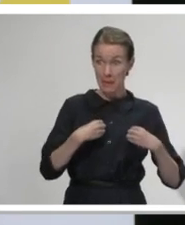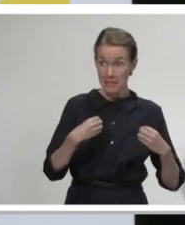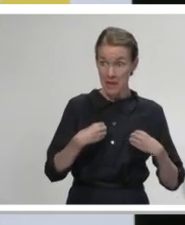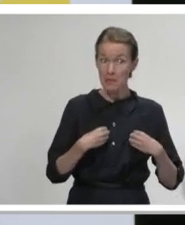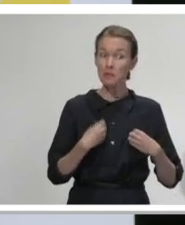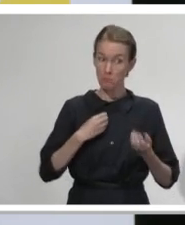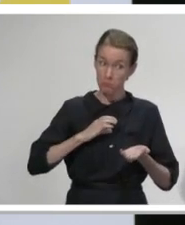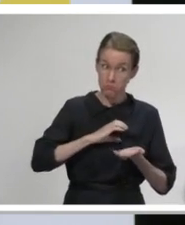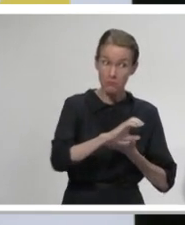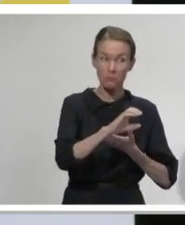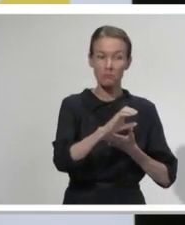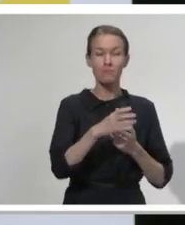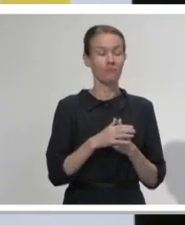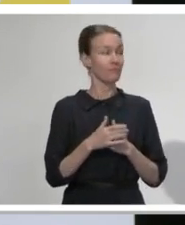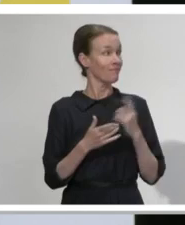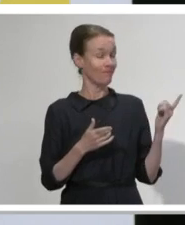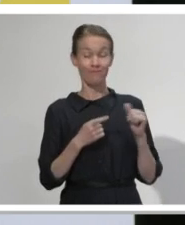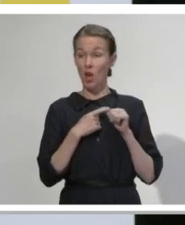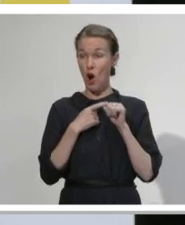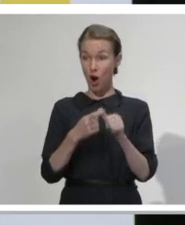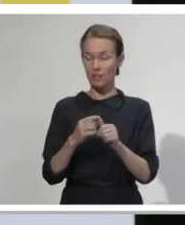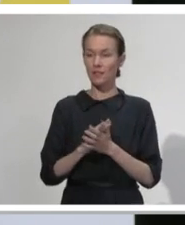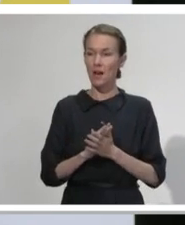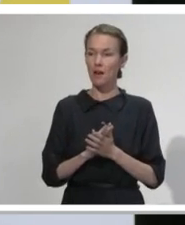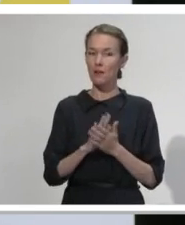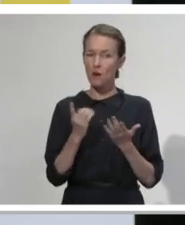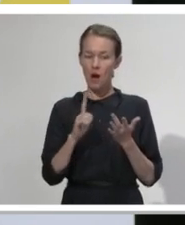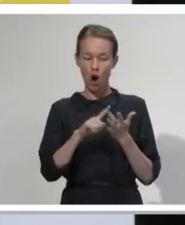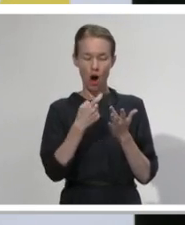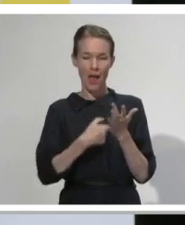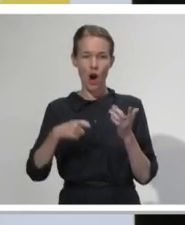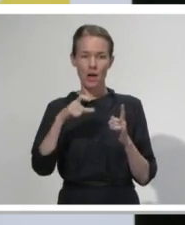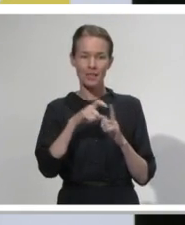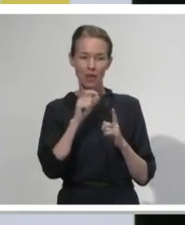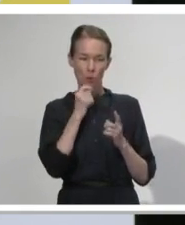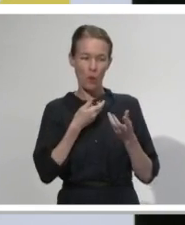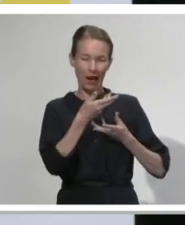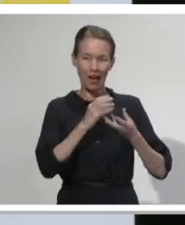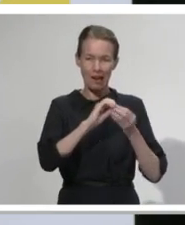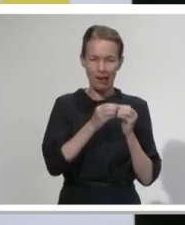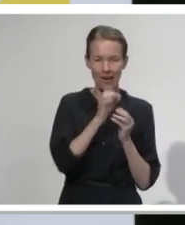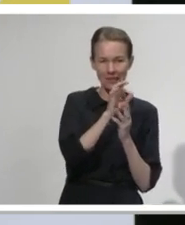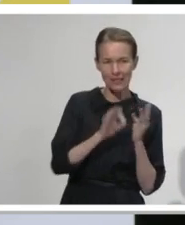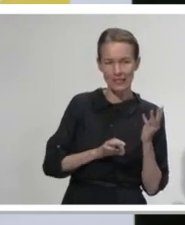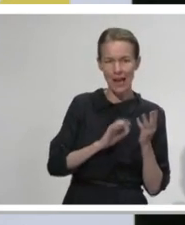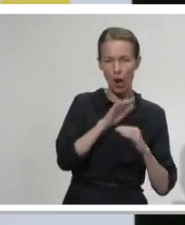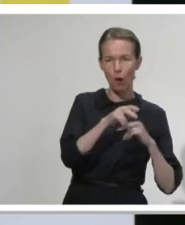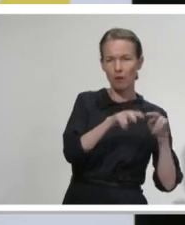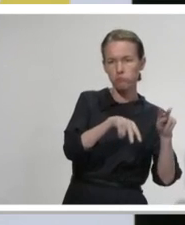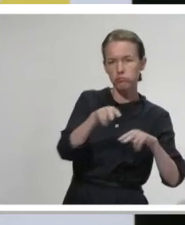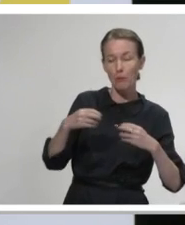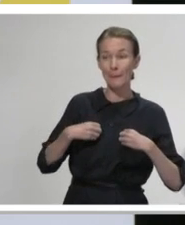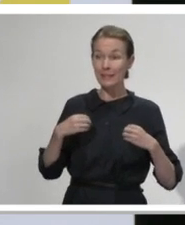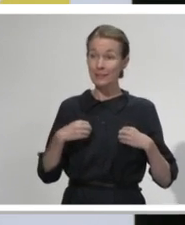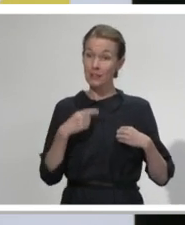support to Inland Revenue to be able to deliver this scheme. I mean, fairly obviously, Inland Revenue has a lot of information about businesses, and so it